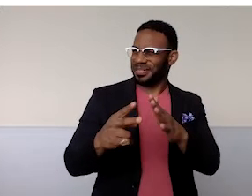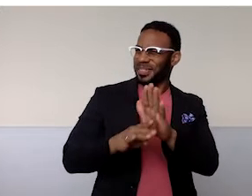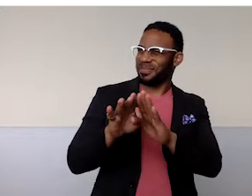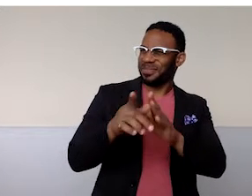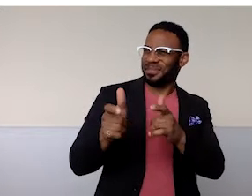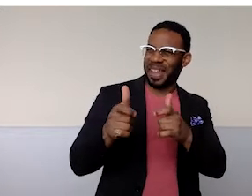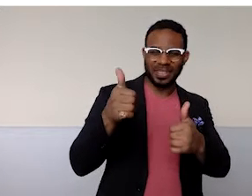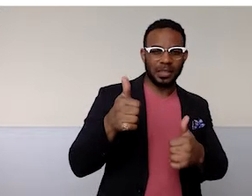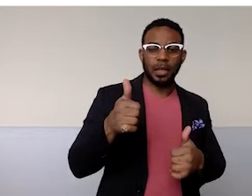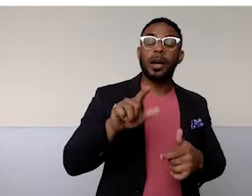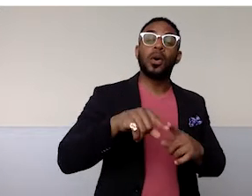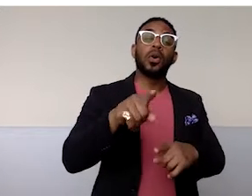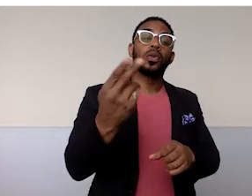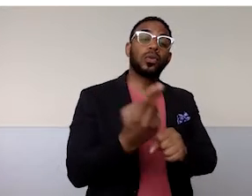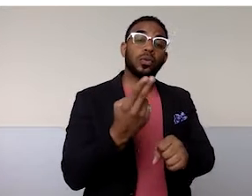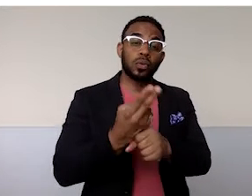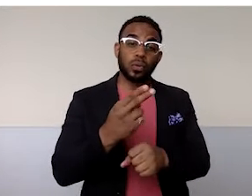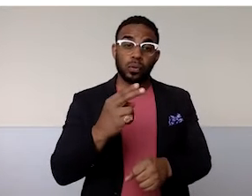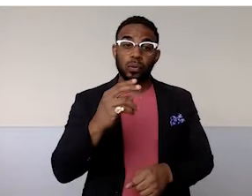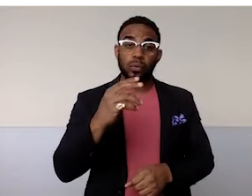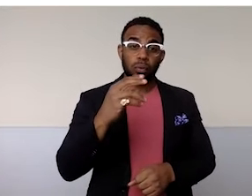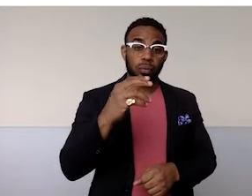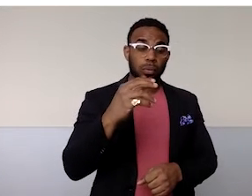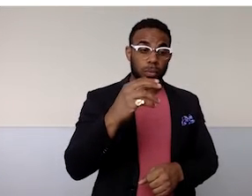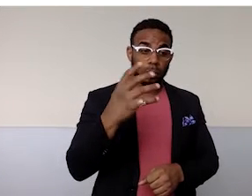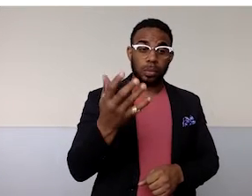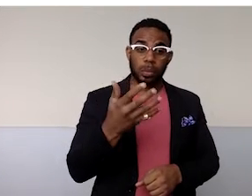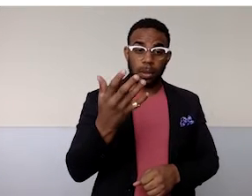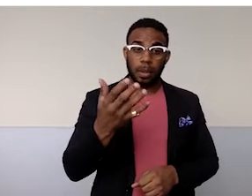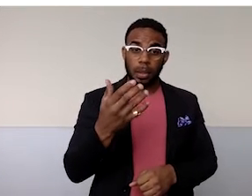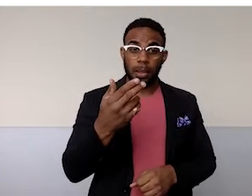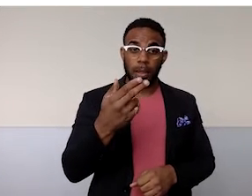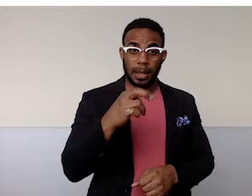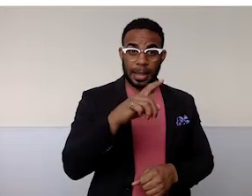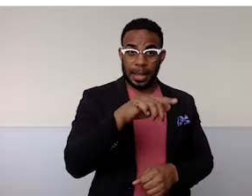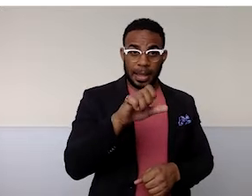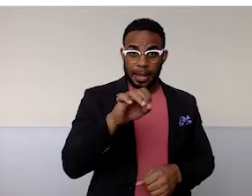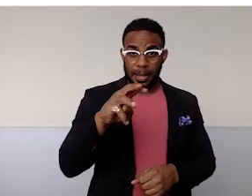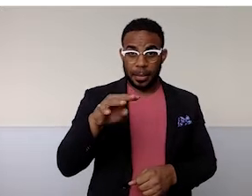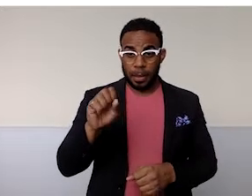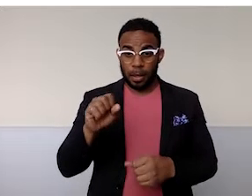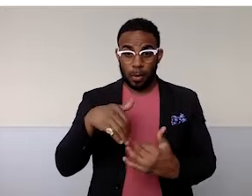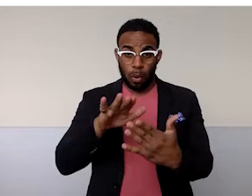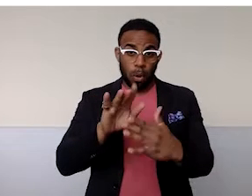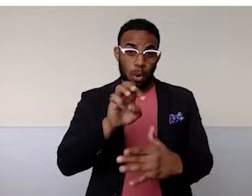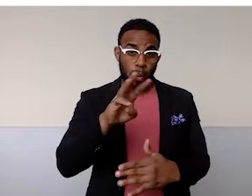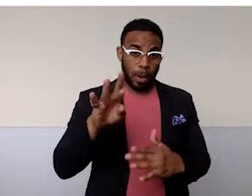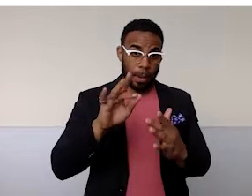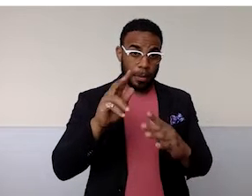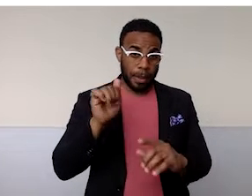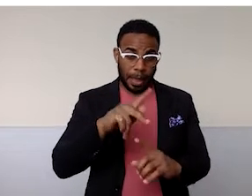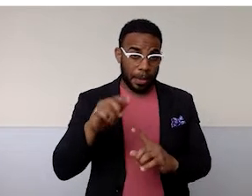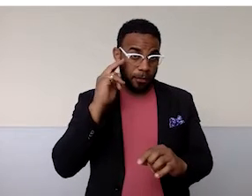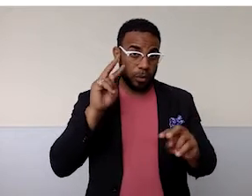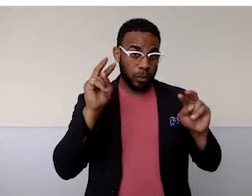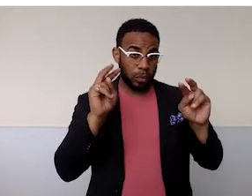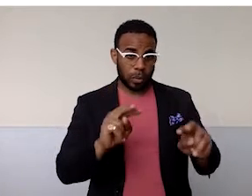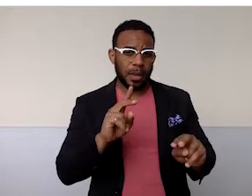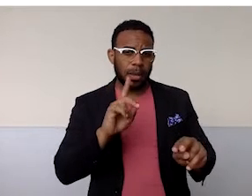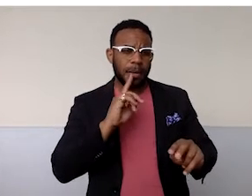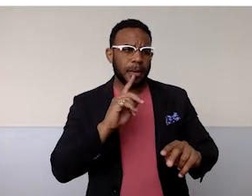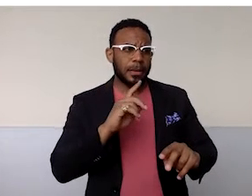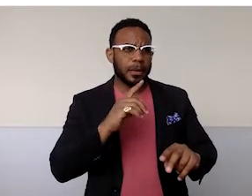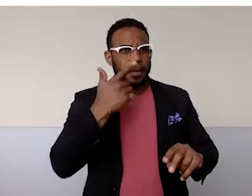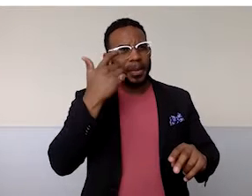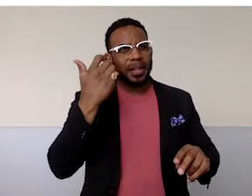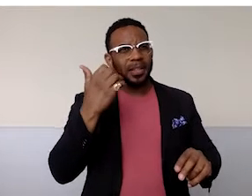development? When you use Headless CMS approach on your web application, if you observe that